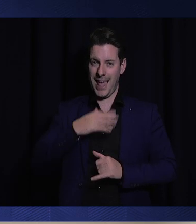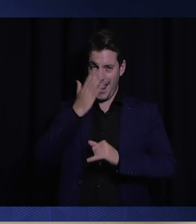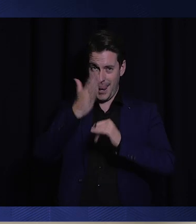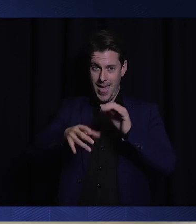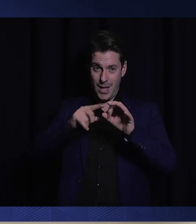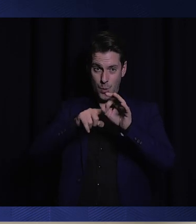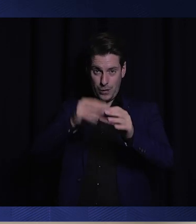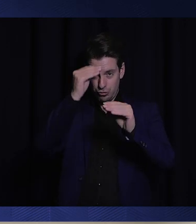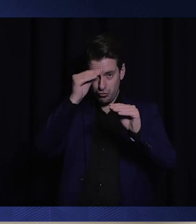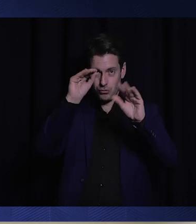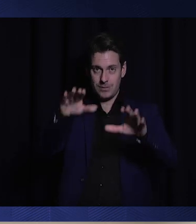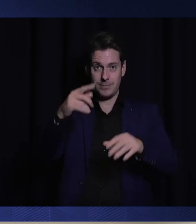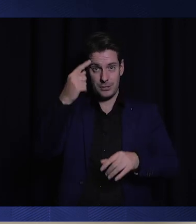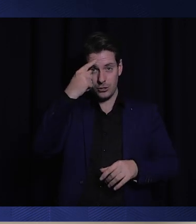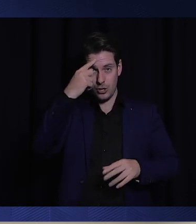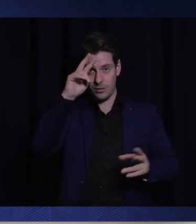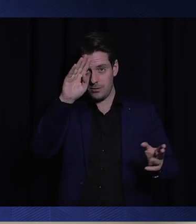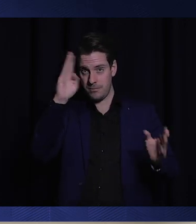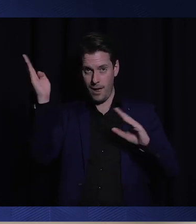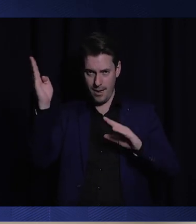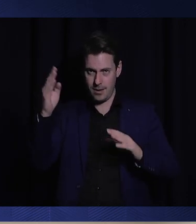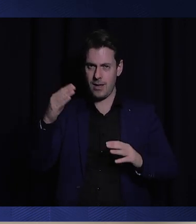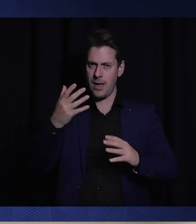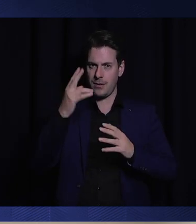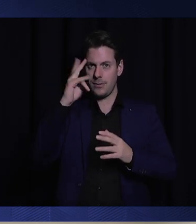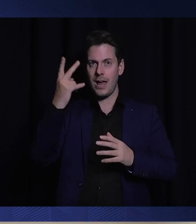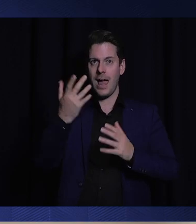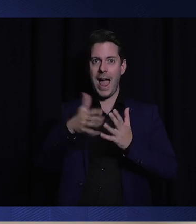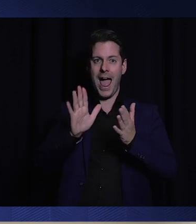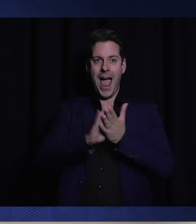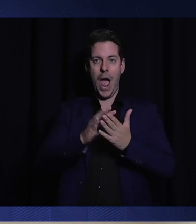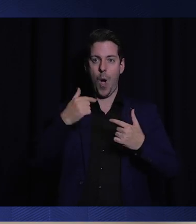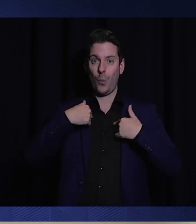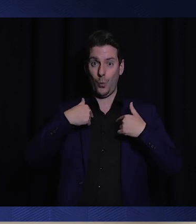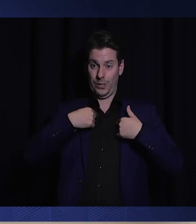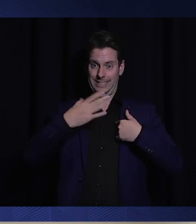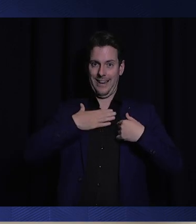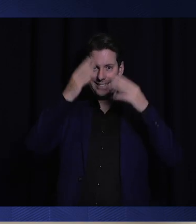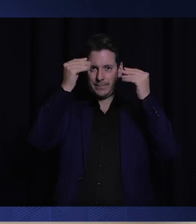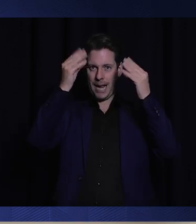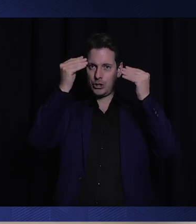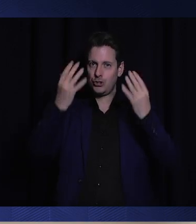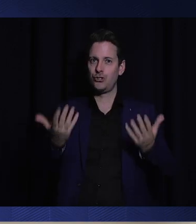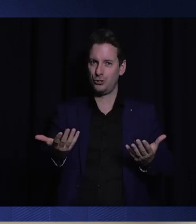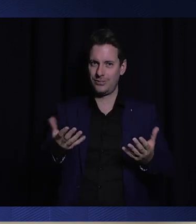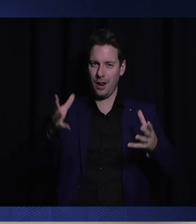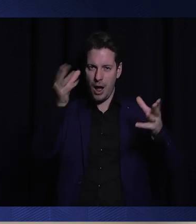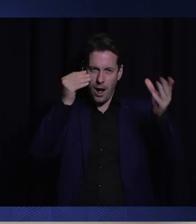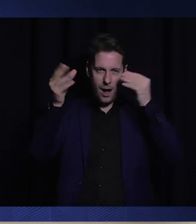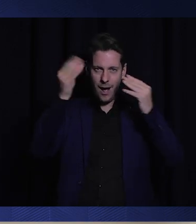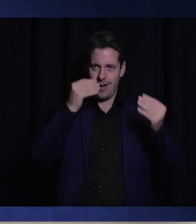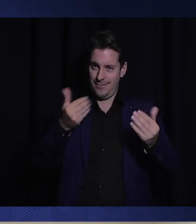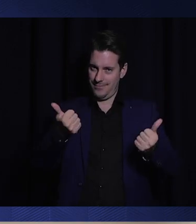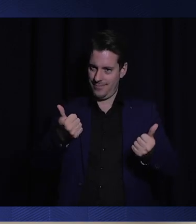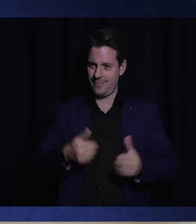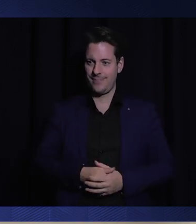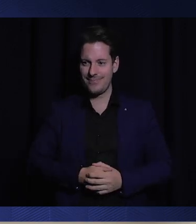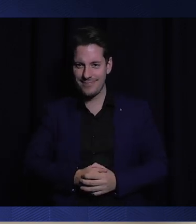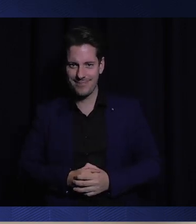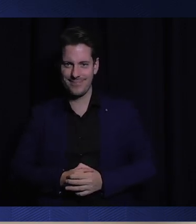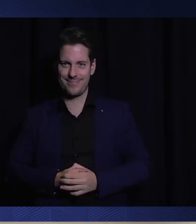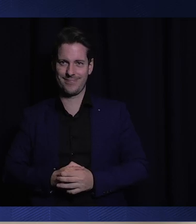last page. That is a very good design of the recreation area, which is combined with the landscape people, with